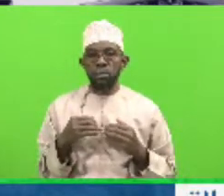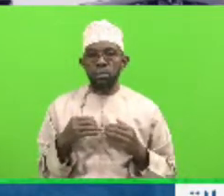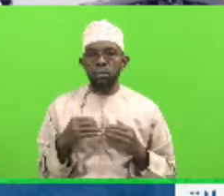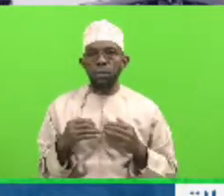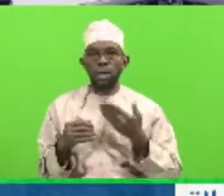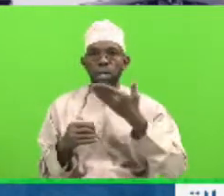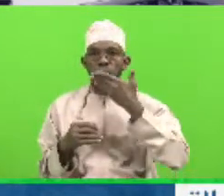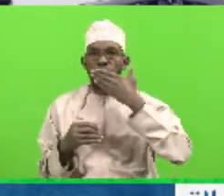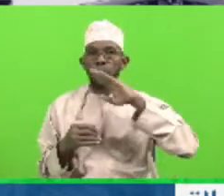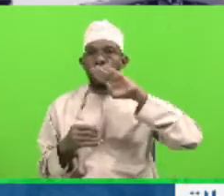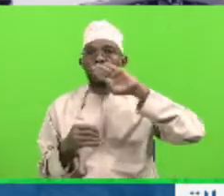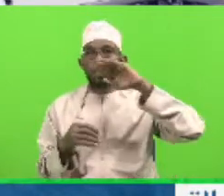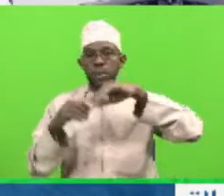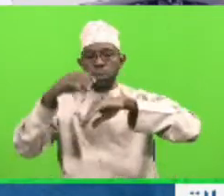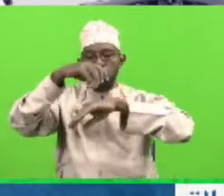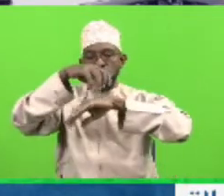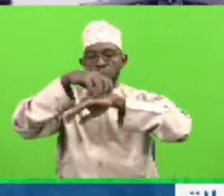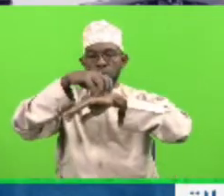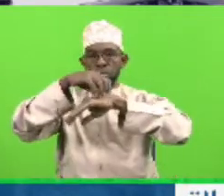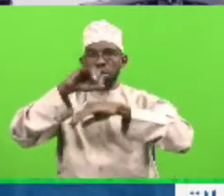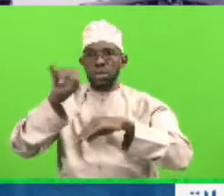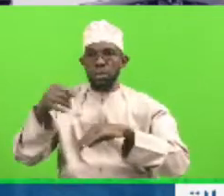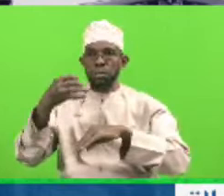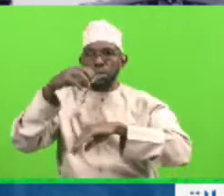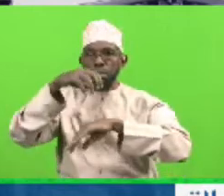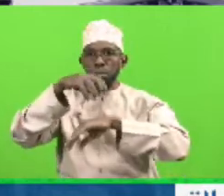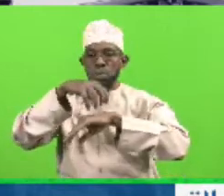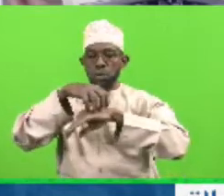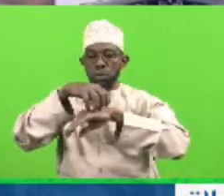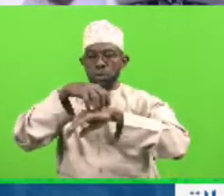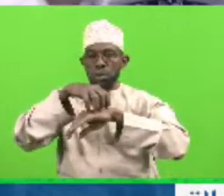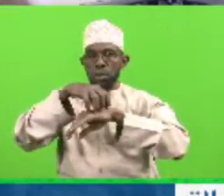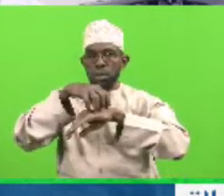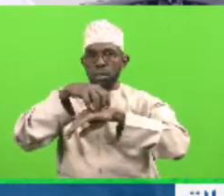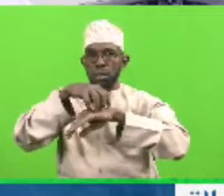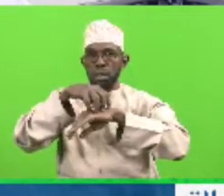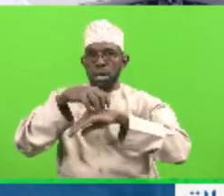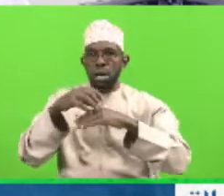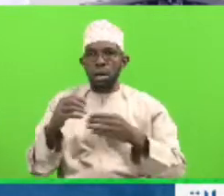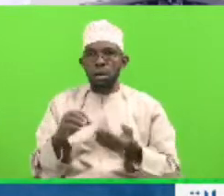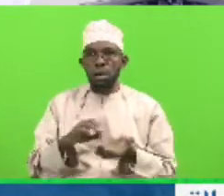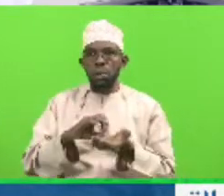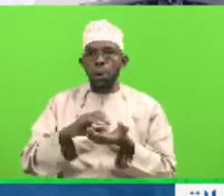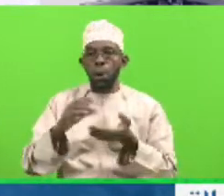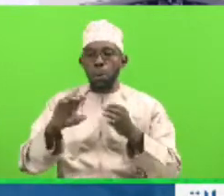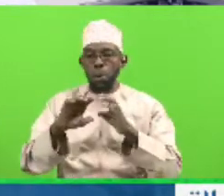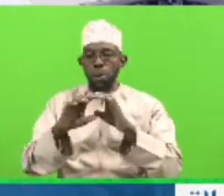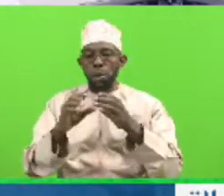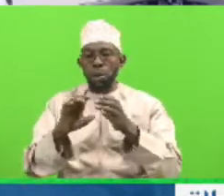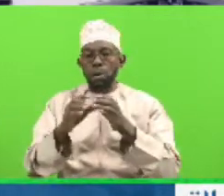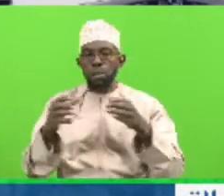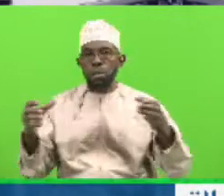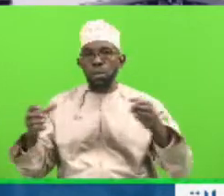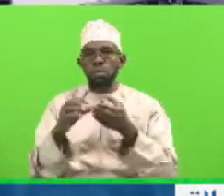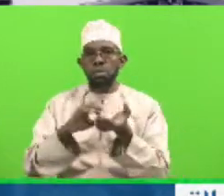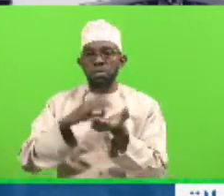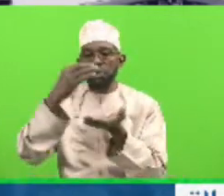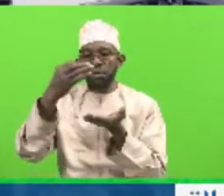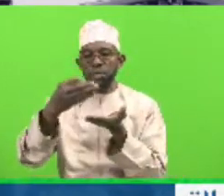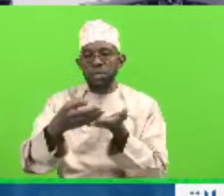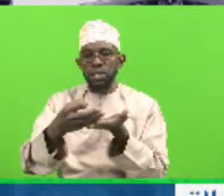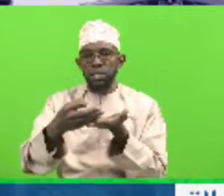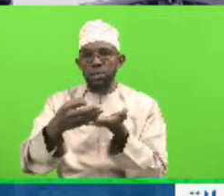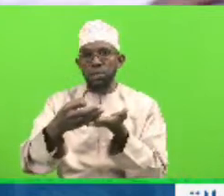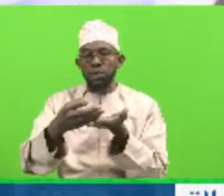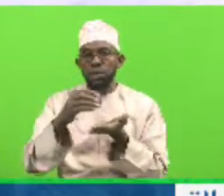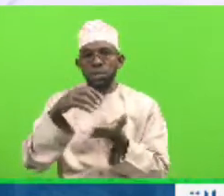And alhamdulillah, this mosque, Jamia Mosque, and Ummah Foundation are among the parties in